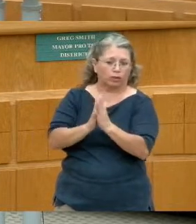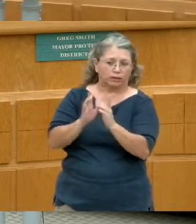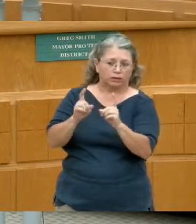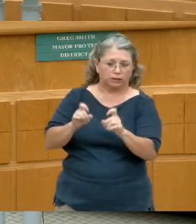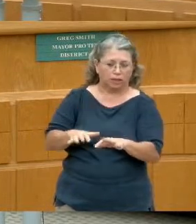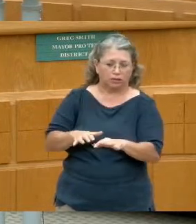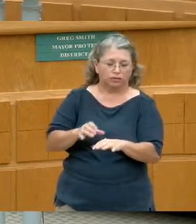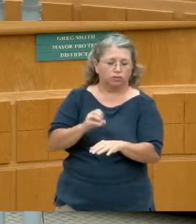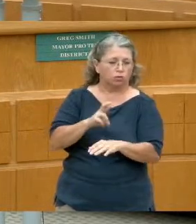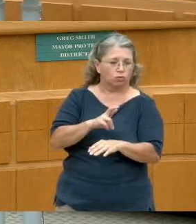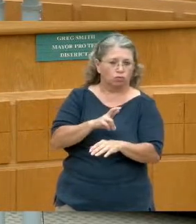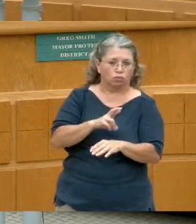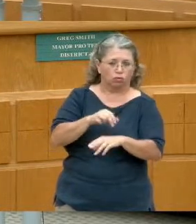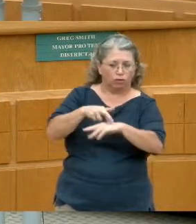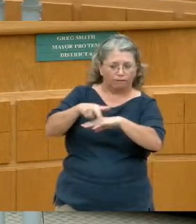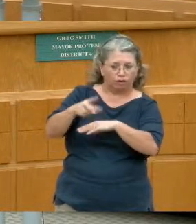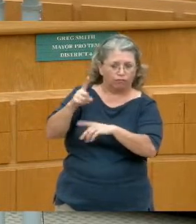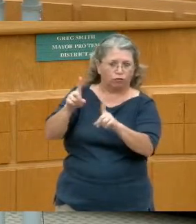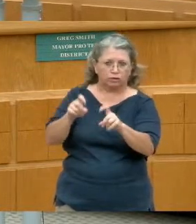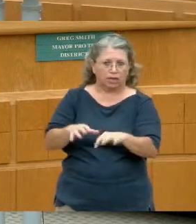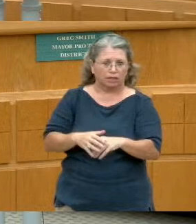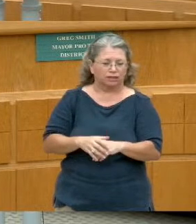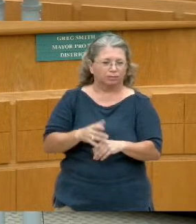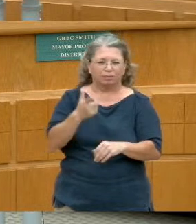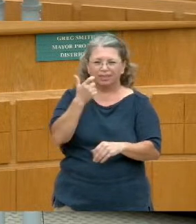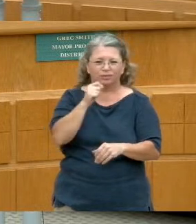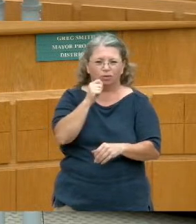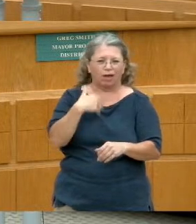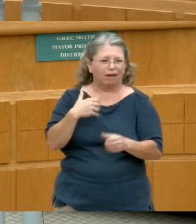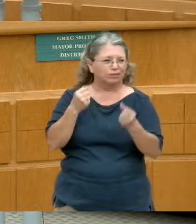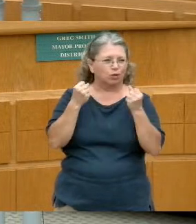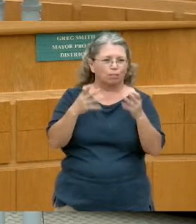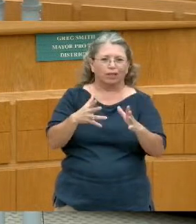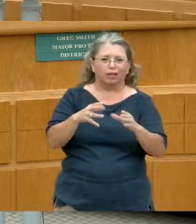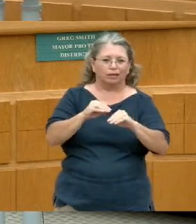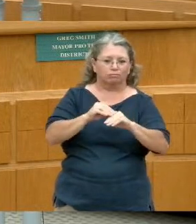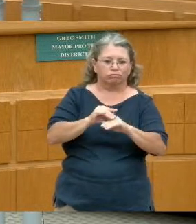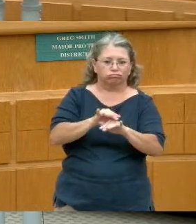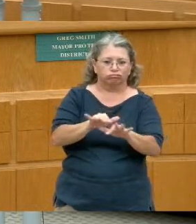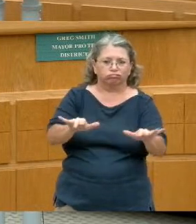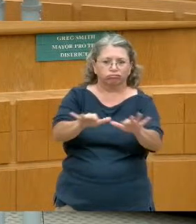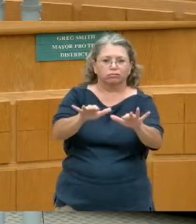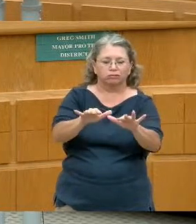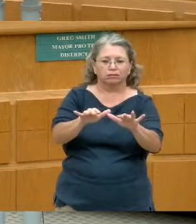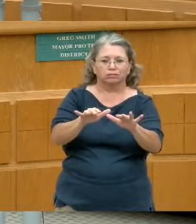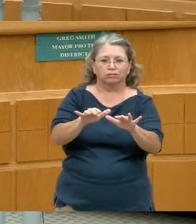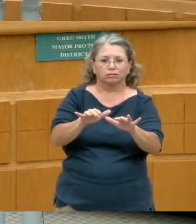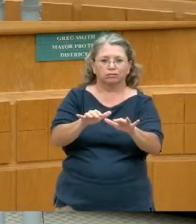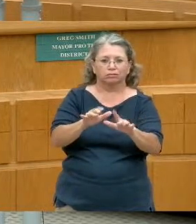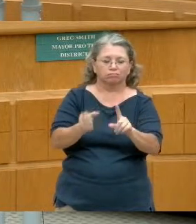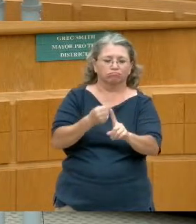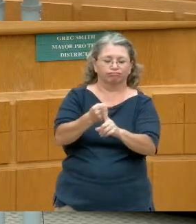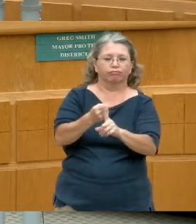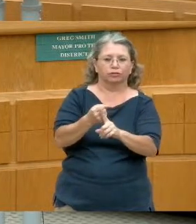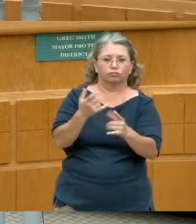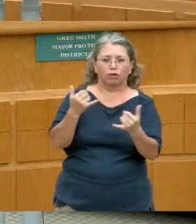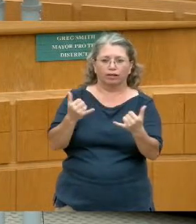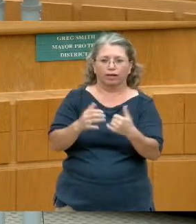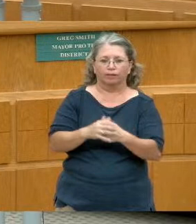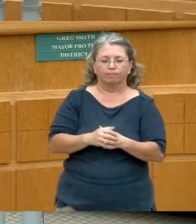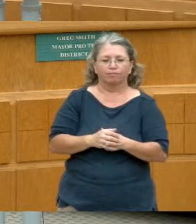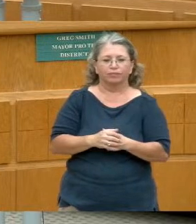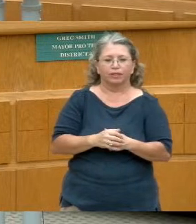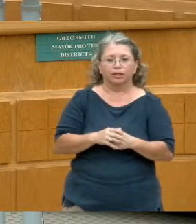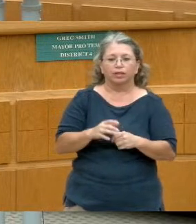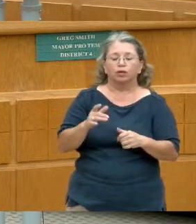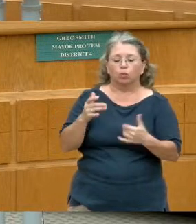doctors because there aren't as many outbreaks occurring now as there were a few weeks ago. So it's not because of a lack of